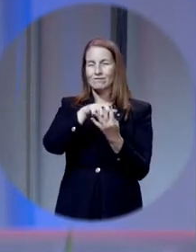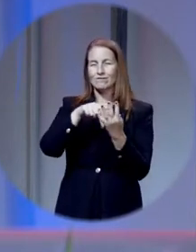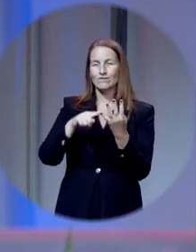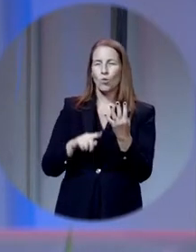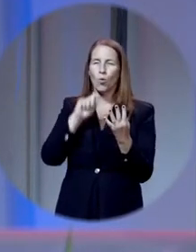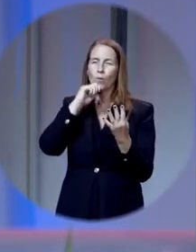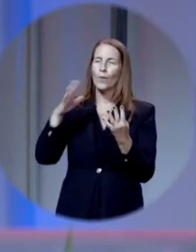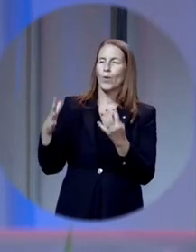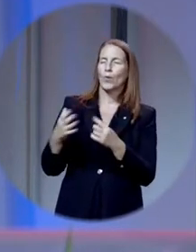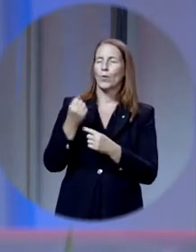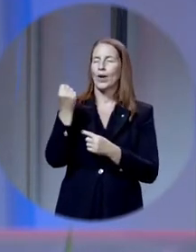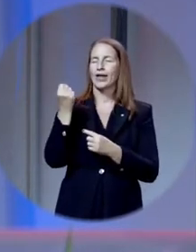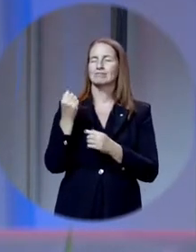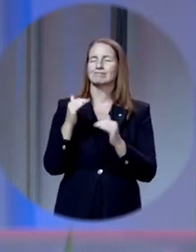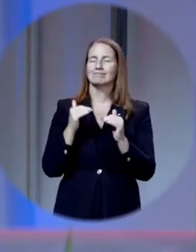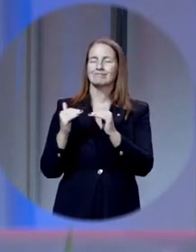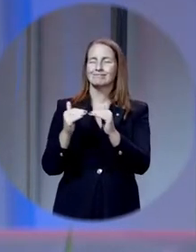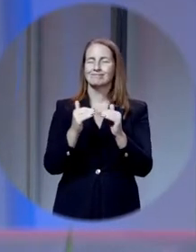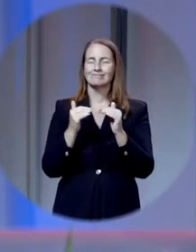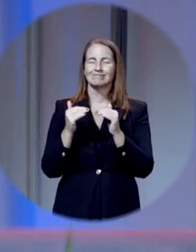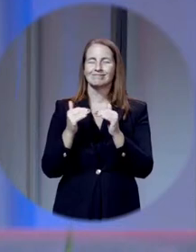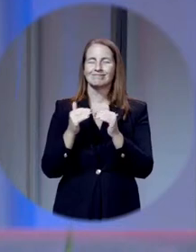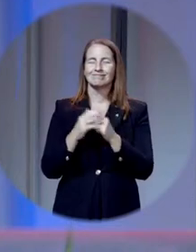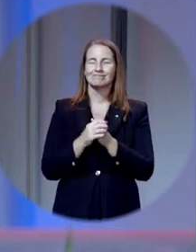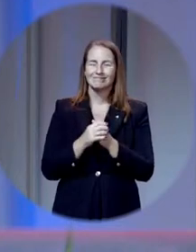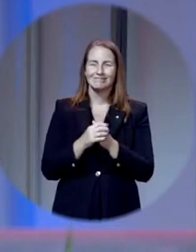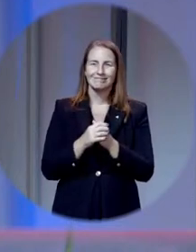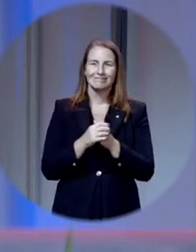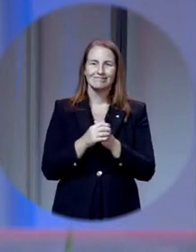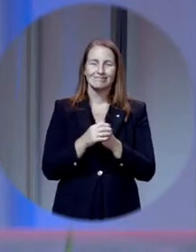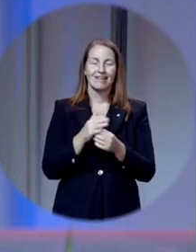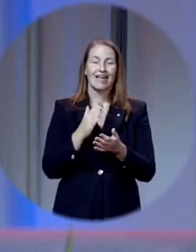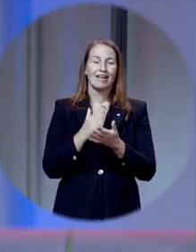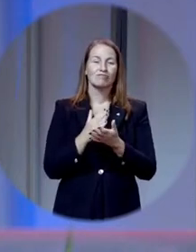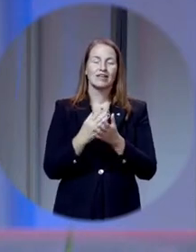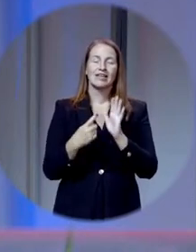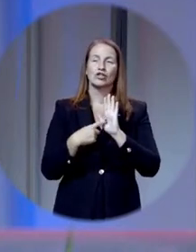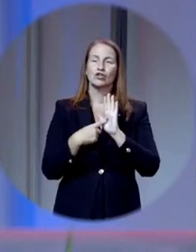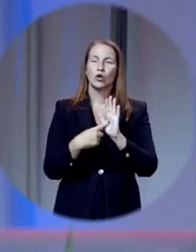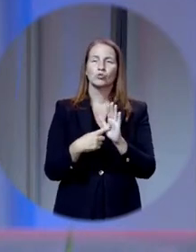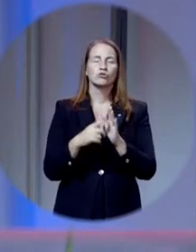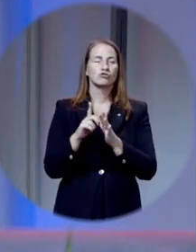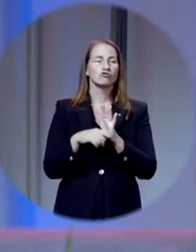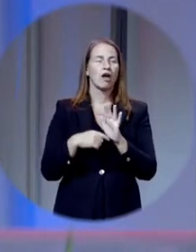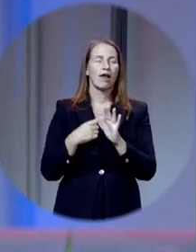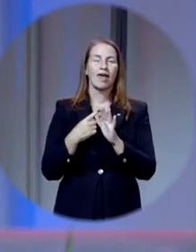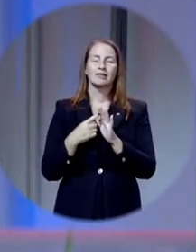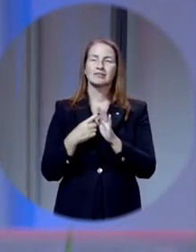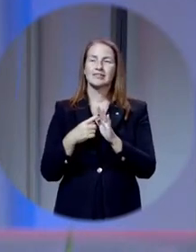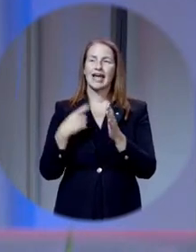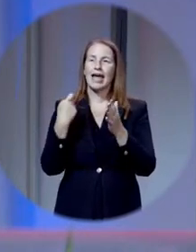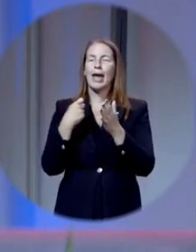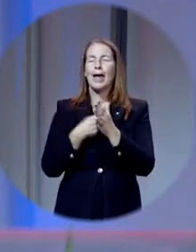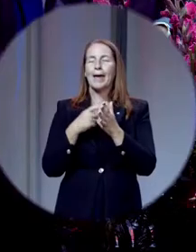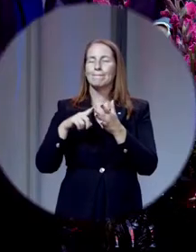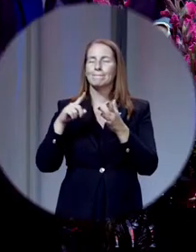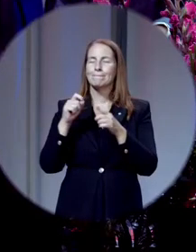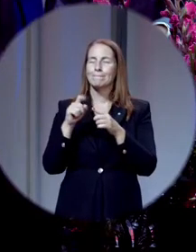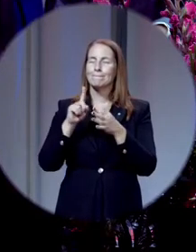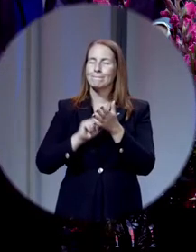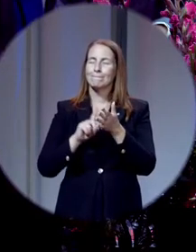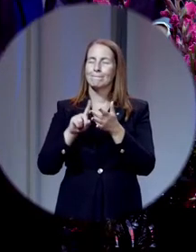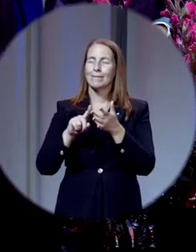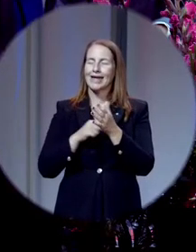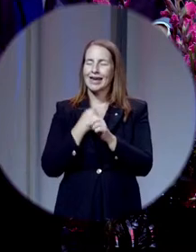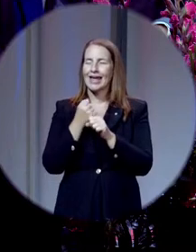shortlist. Hugely deserved recognition for what journalist Charlotte Higgins has called Helen's trademark polyphonic